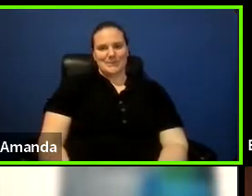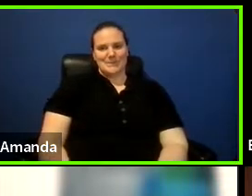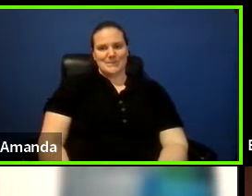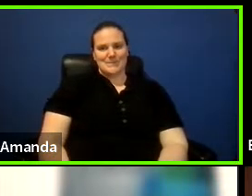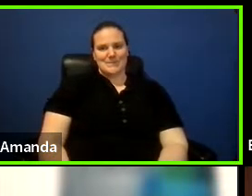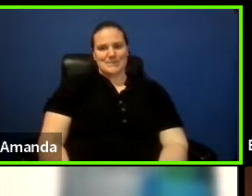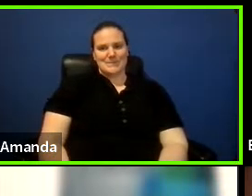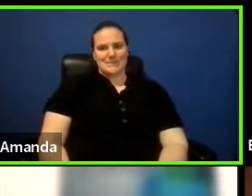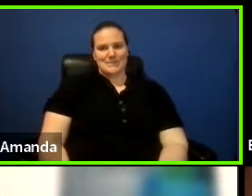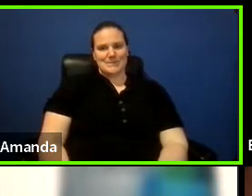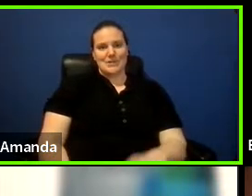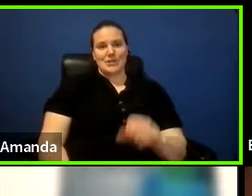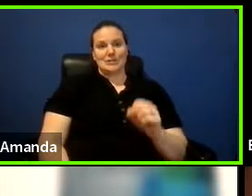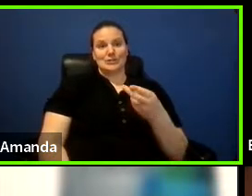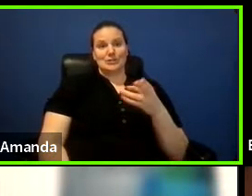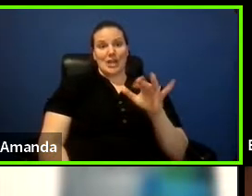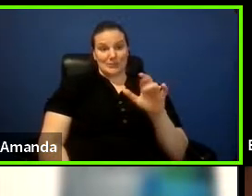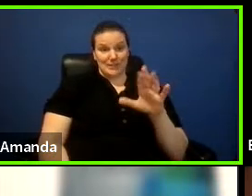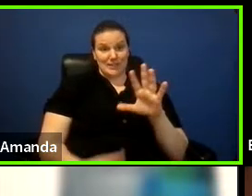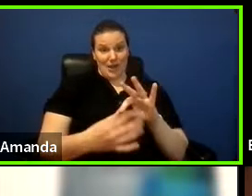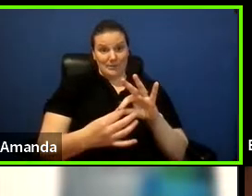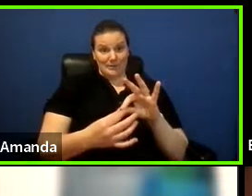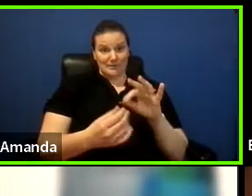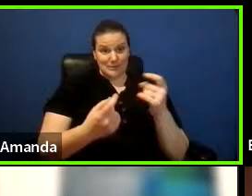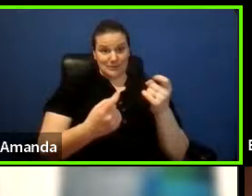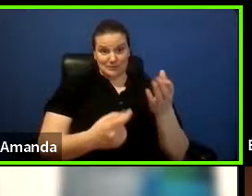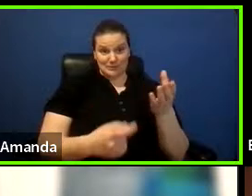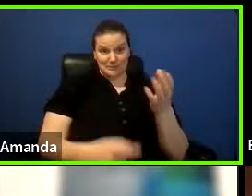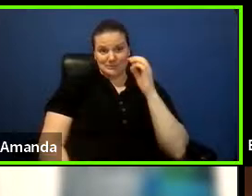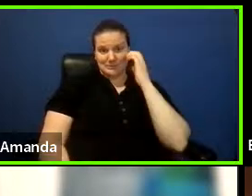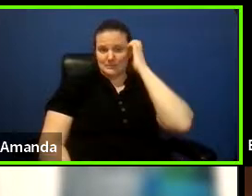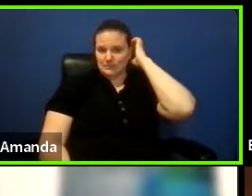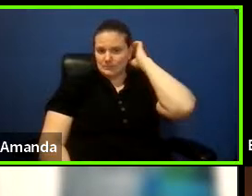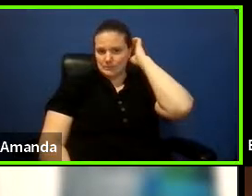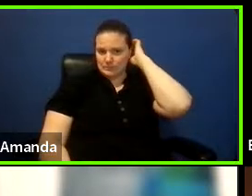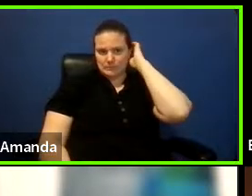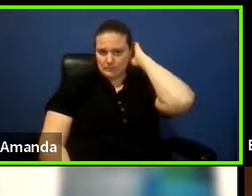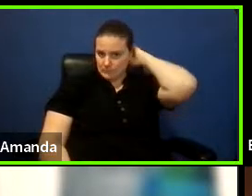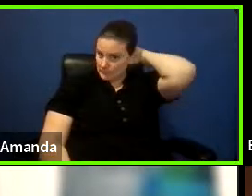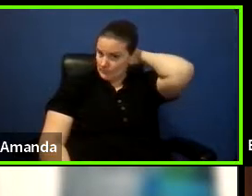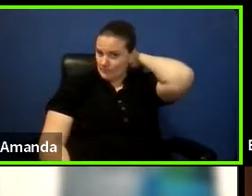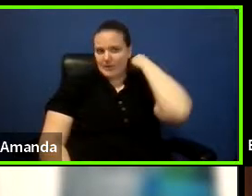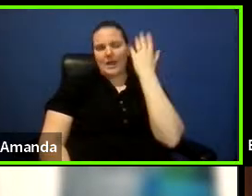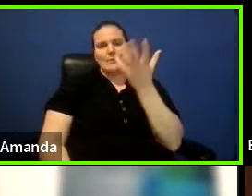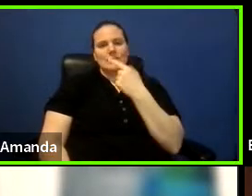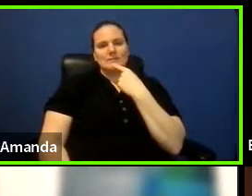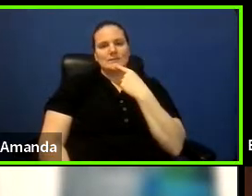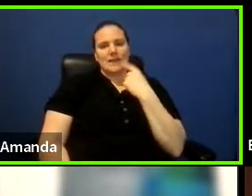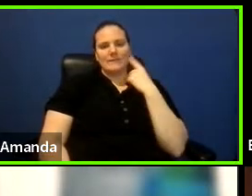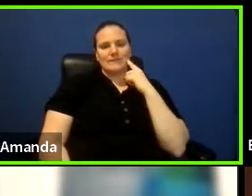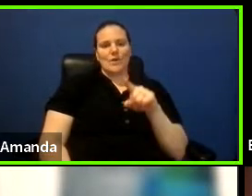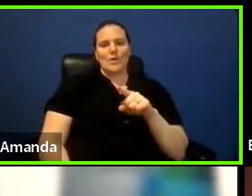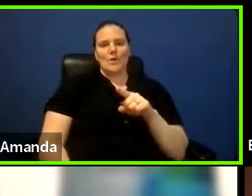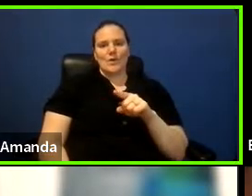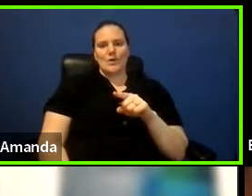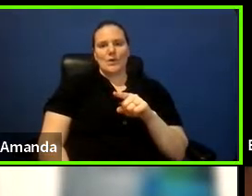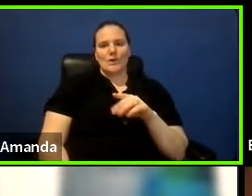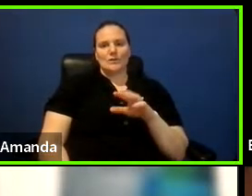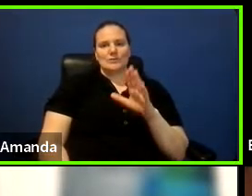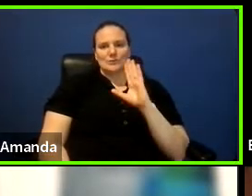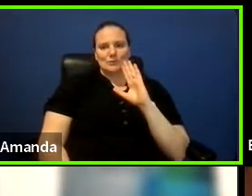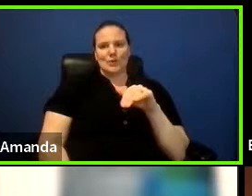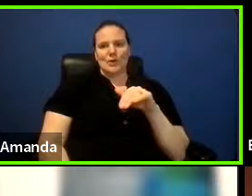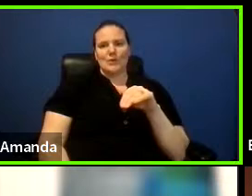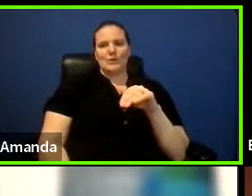Hi, Sherry. You have a comment too or question? Yeah, I just wanted to say for the